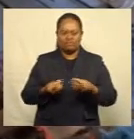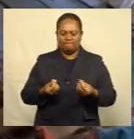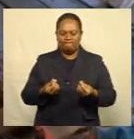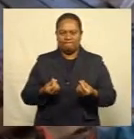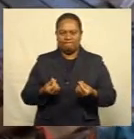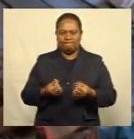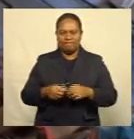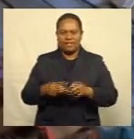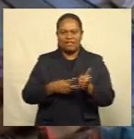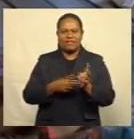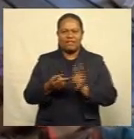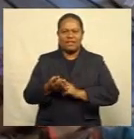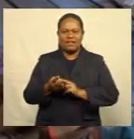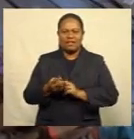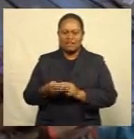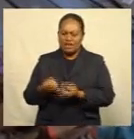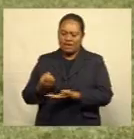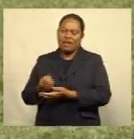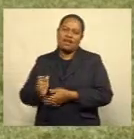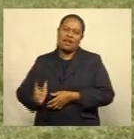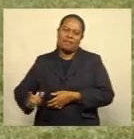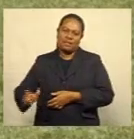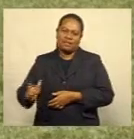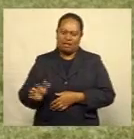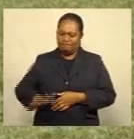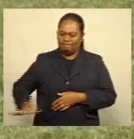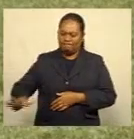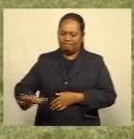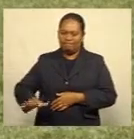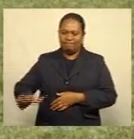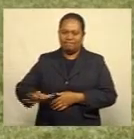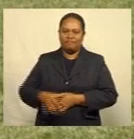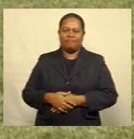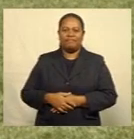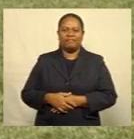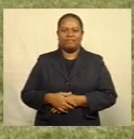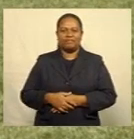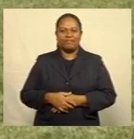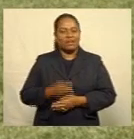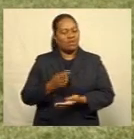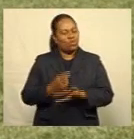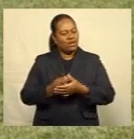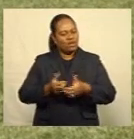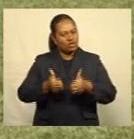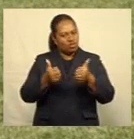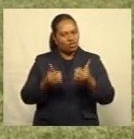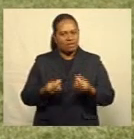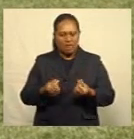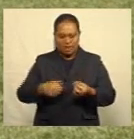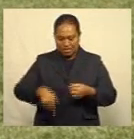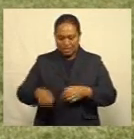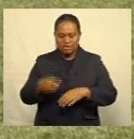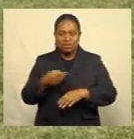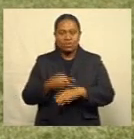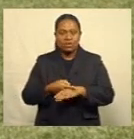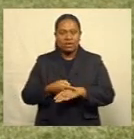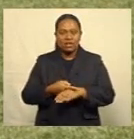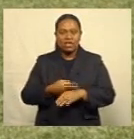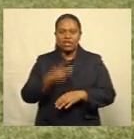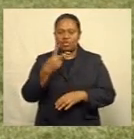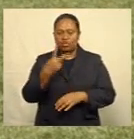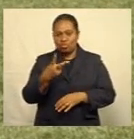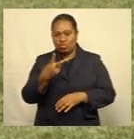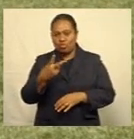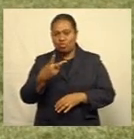of Vunivutu in Maduata. It's really good money. This week alone we have 2